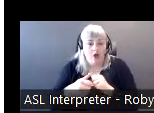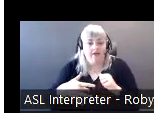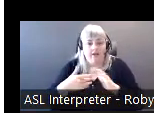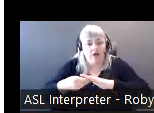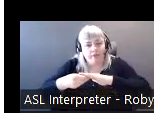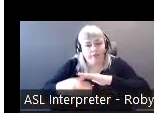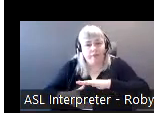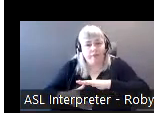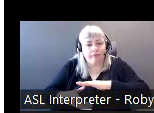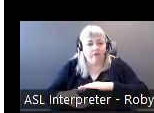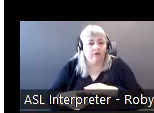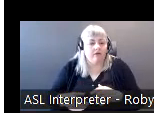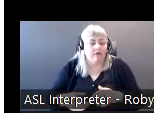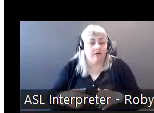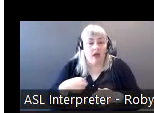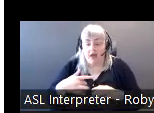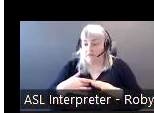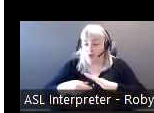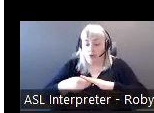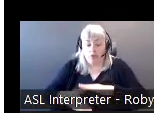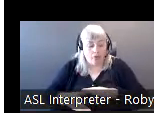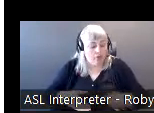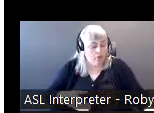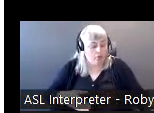How do I know I'm depleted in the work?